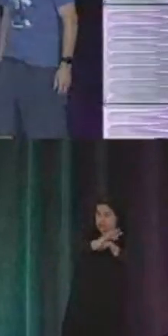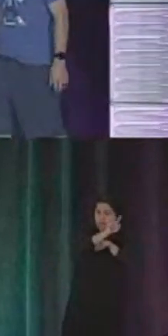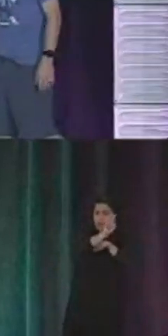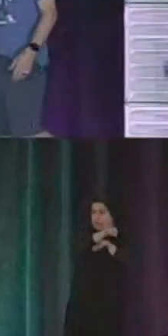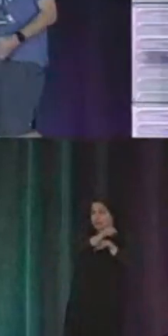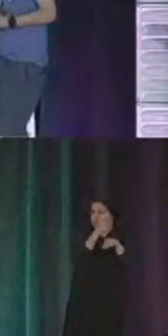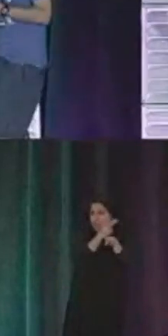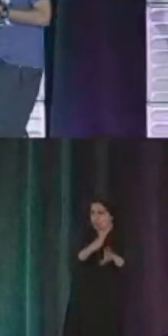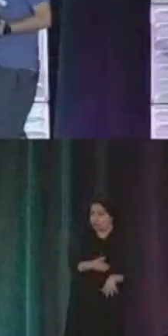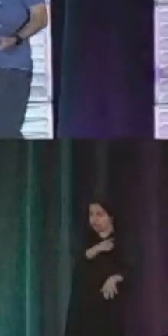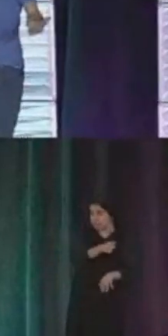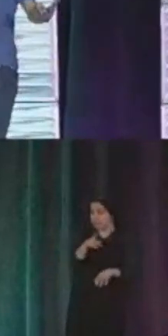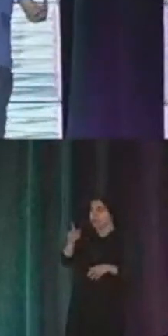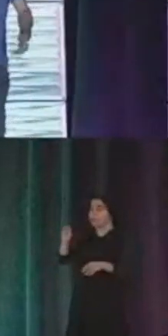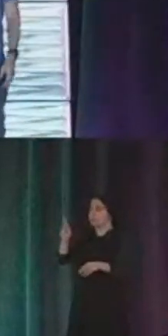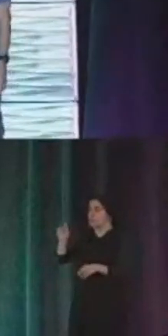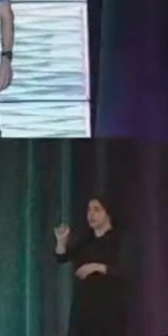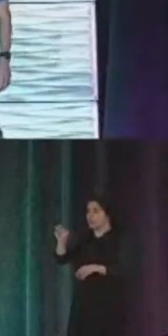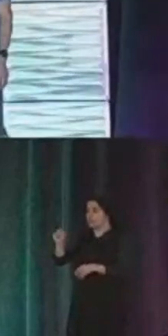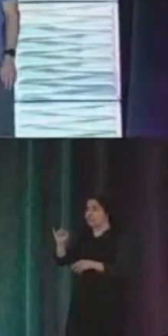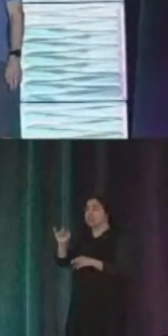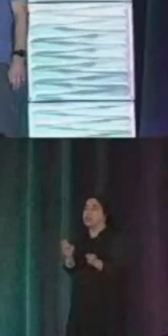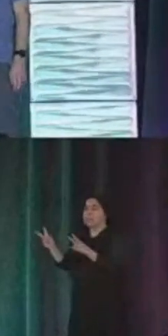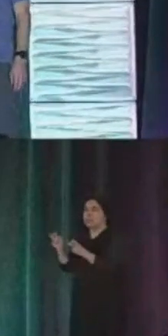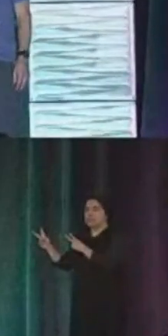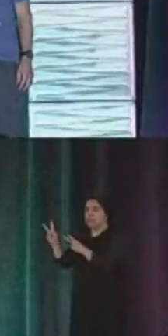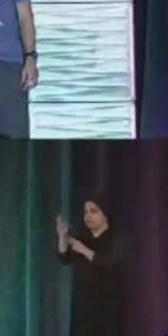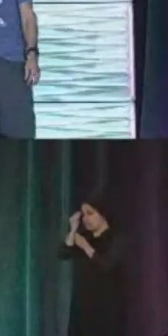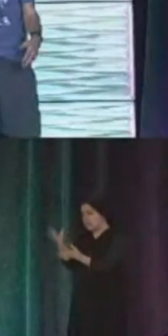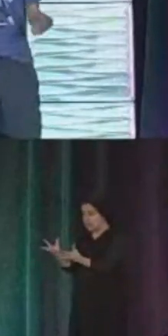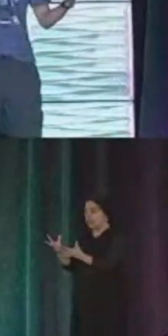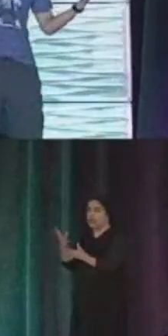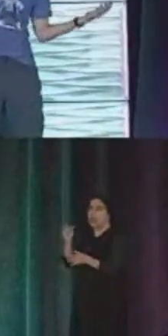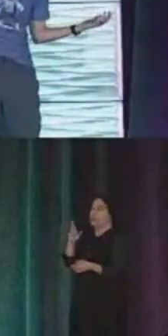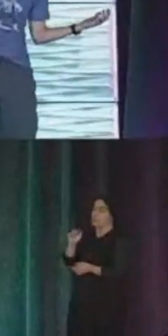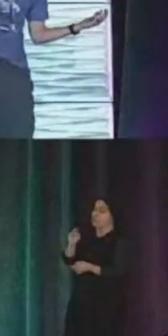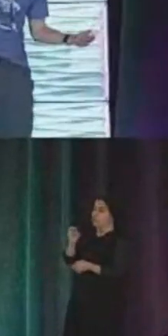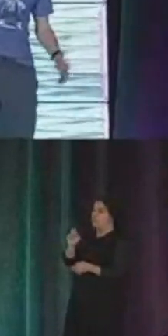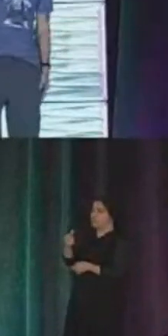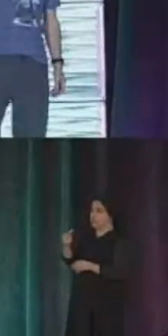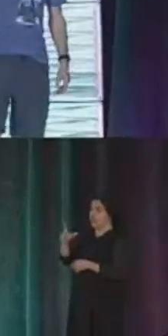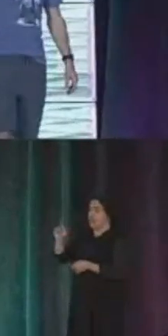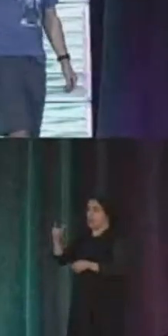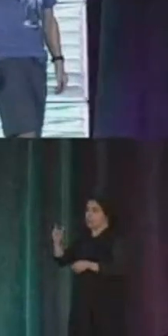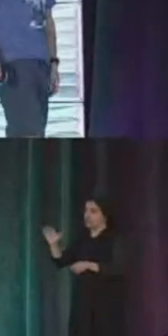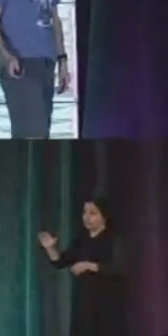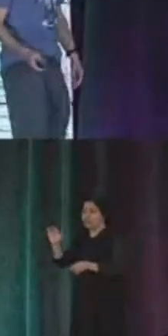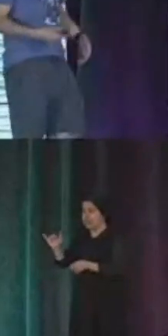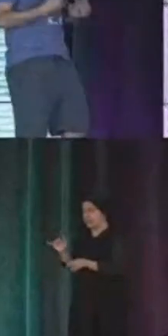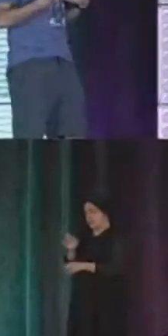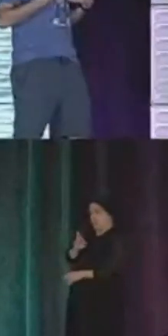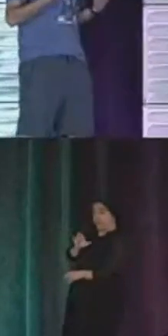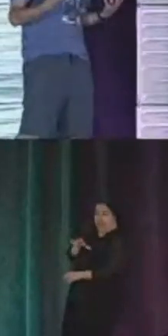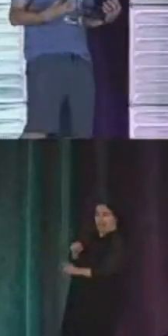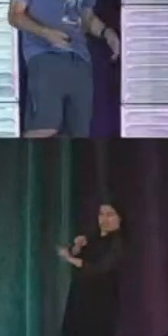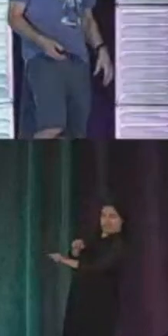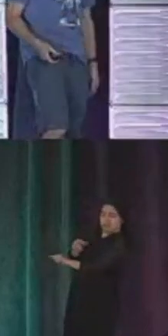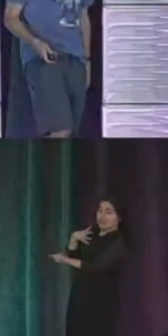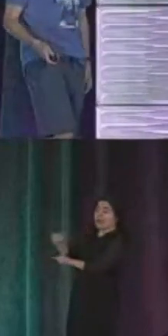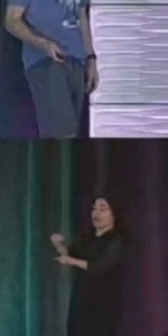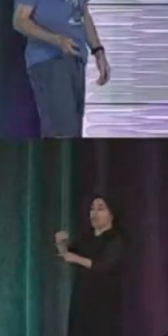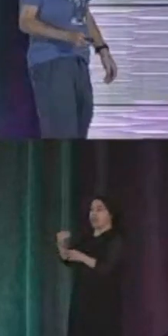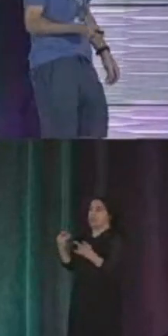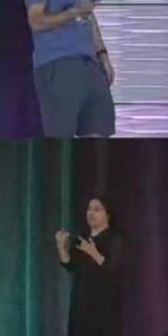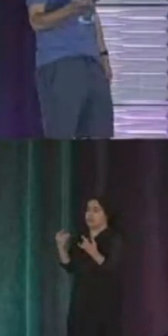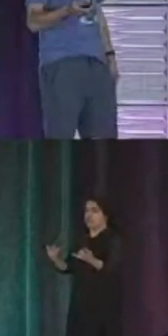is. Mutation is the same for updating data. And then rendering logic, that's React, of course, and the React that we're